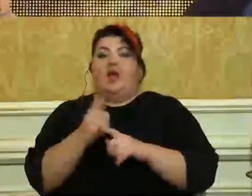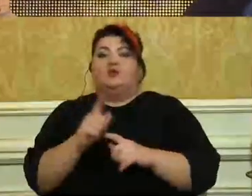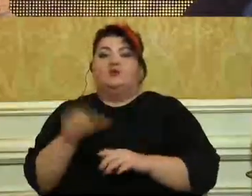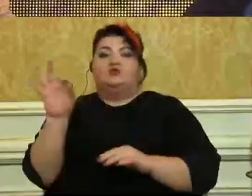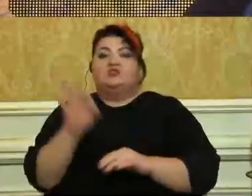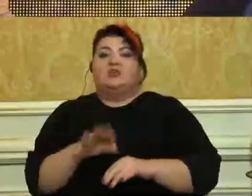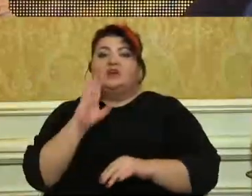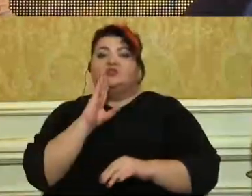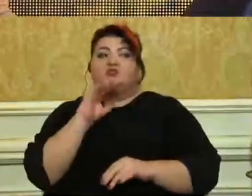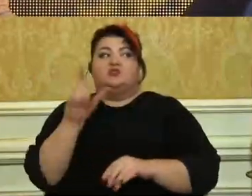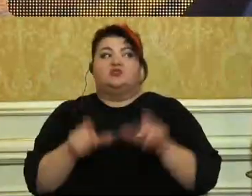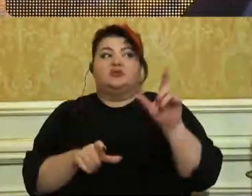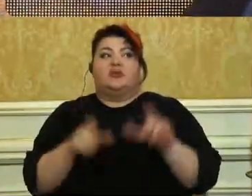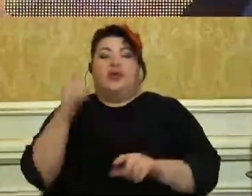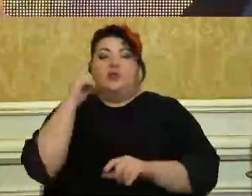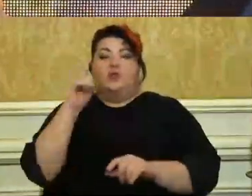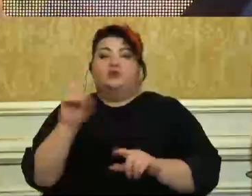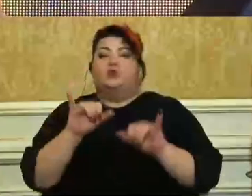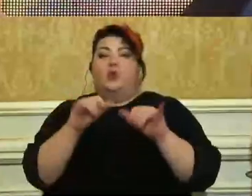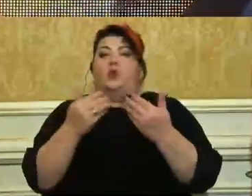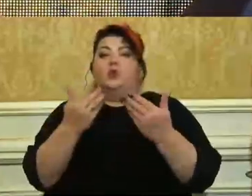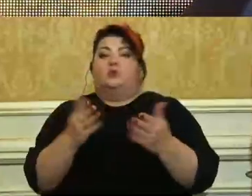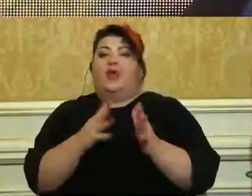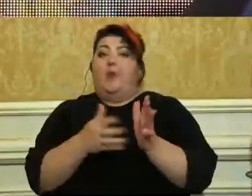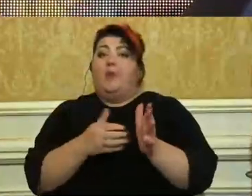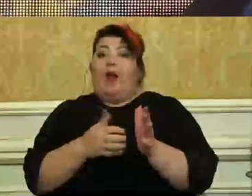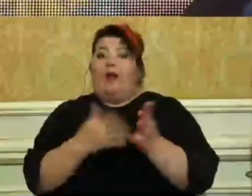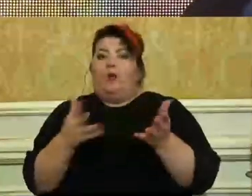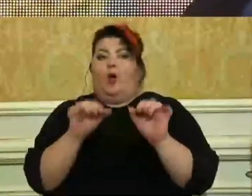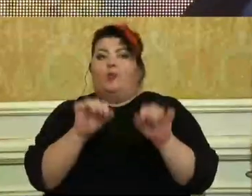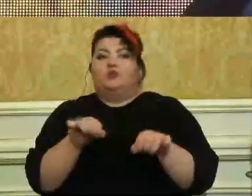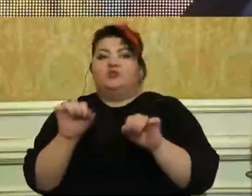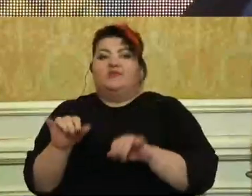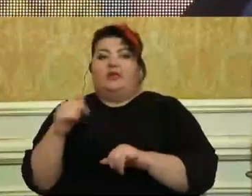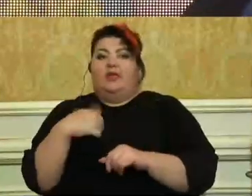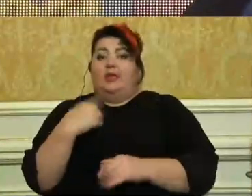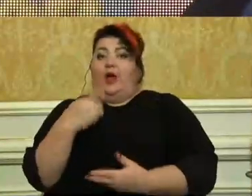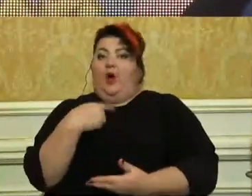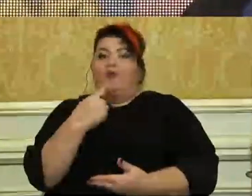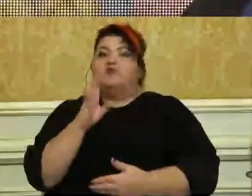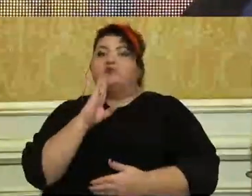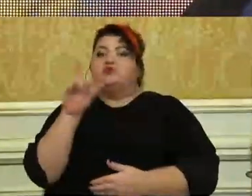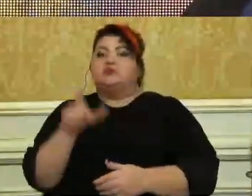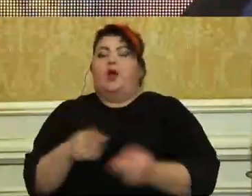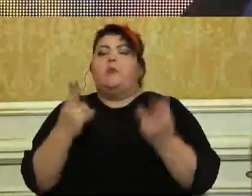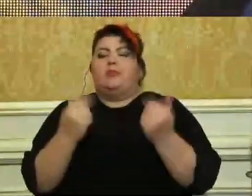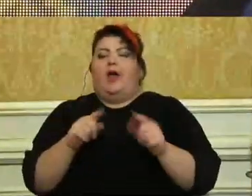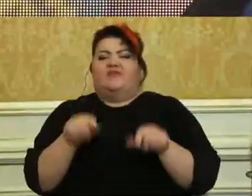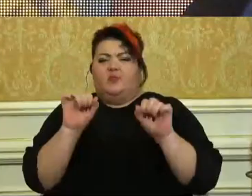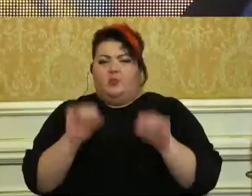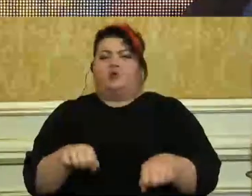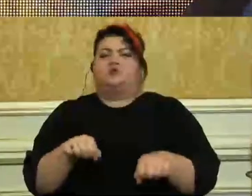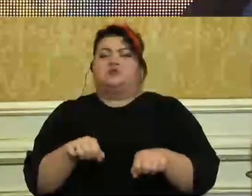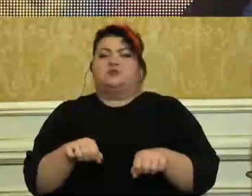they don't have the capabilities. I say to them, yes, you can. Dare to be a